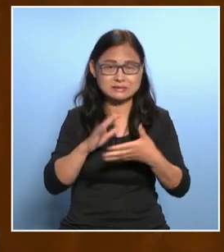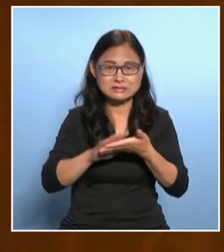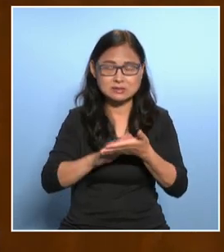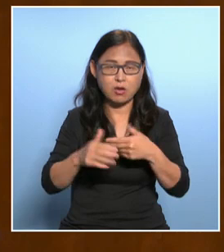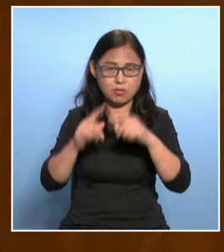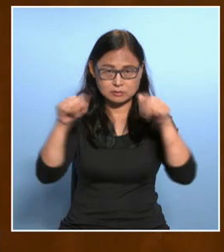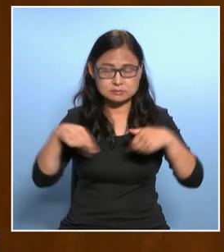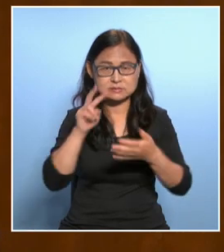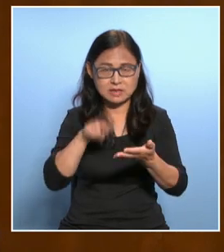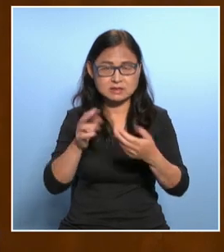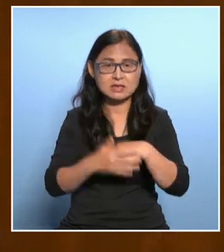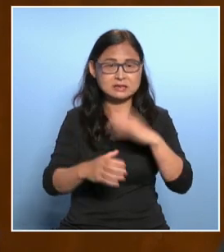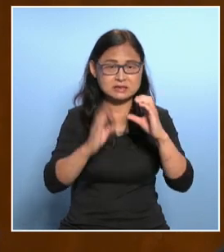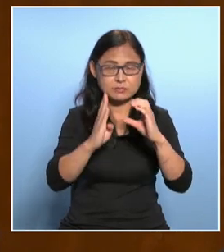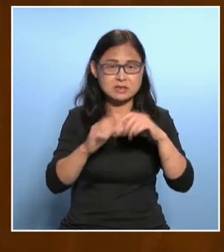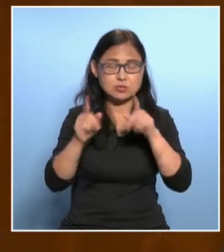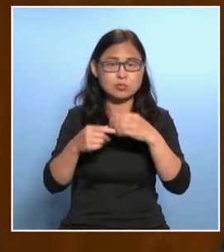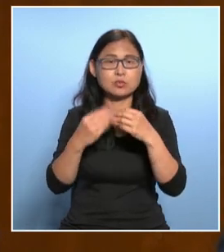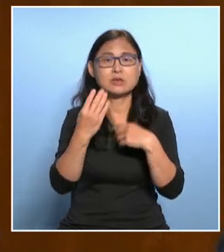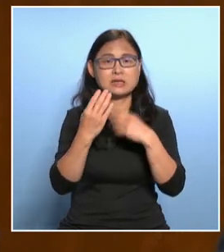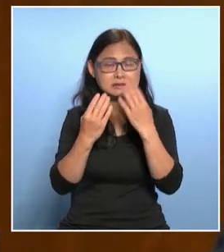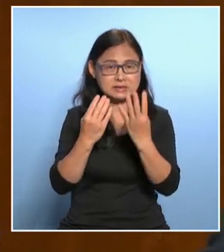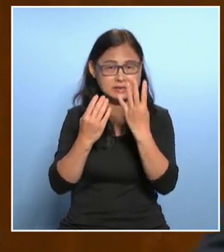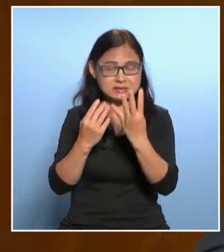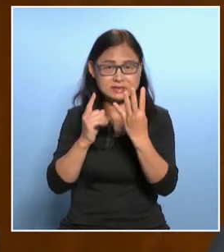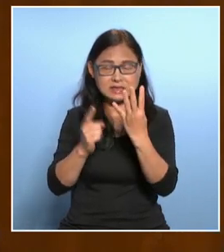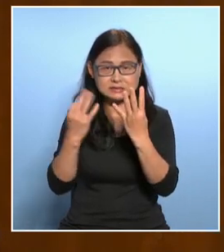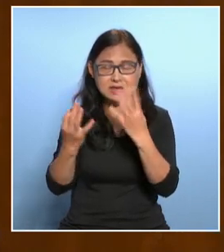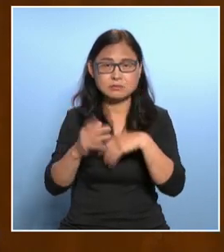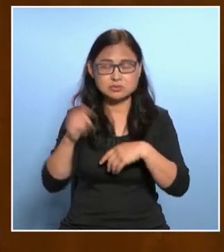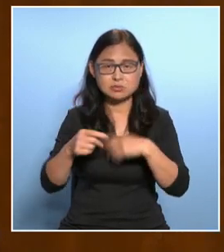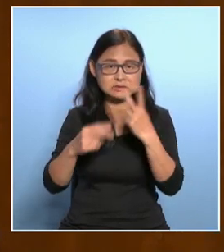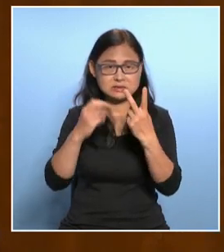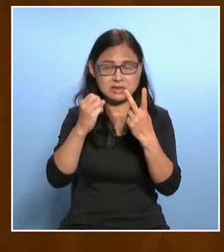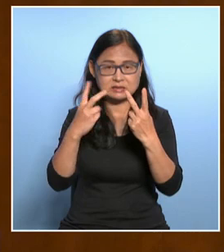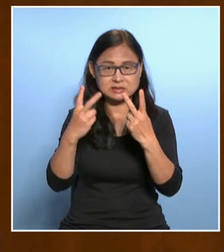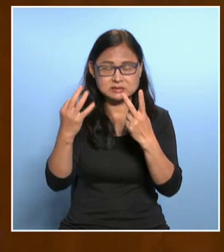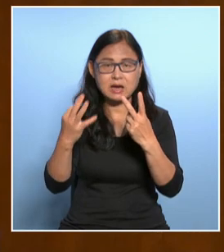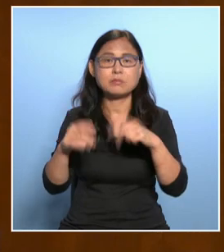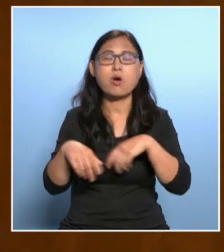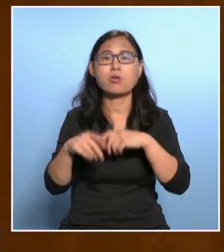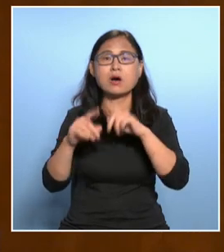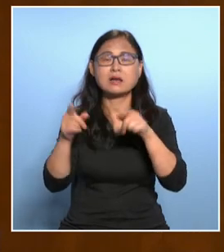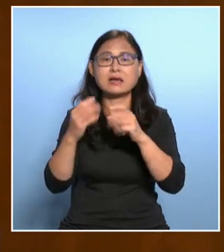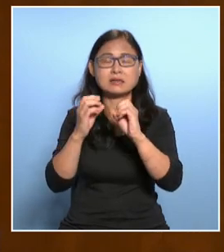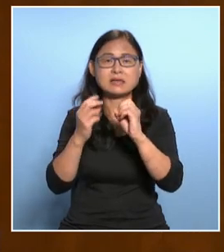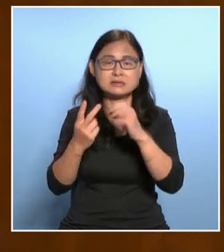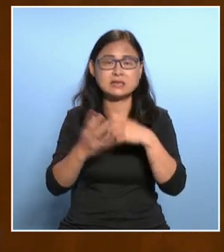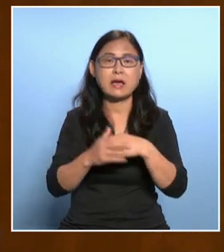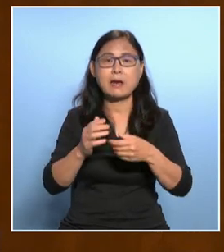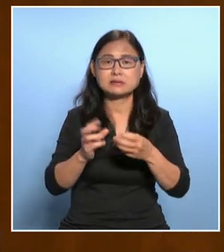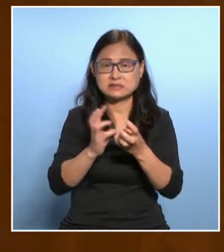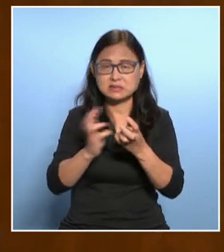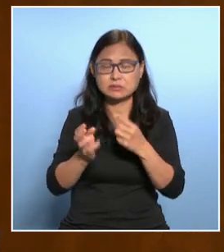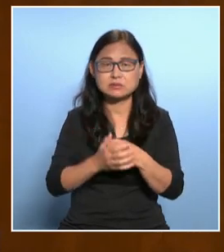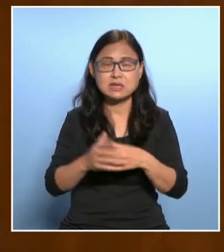The list of outstanding items for discussion and paper CB4 413/2023 bracket 02